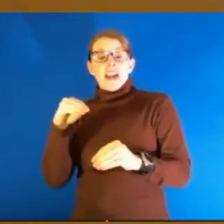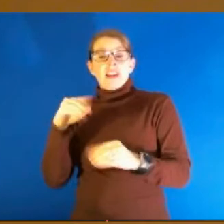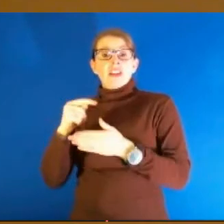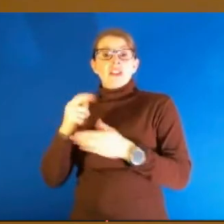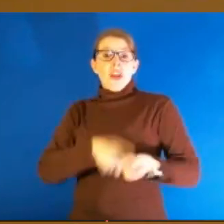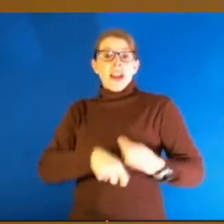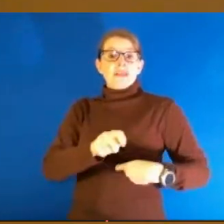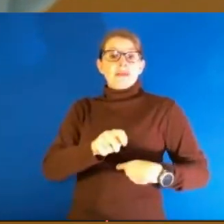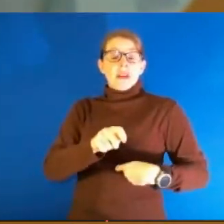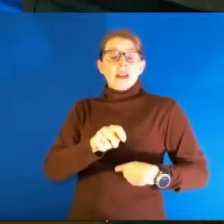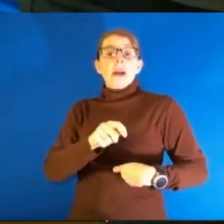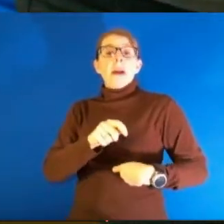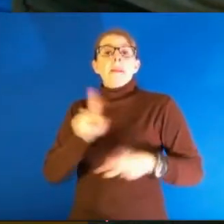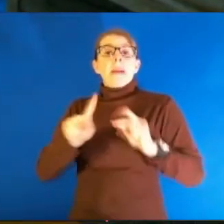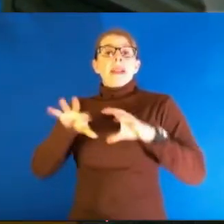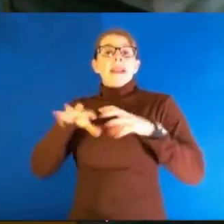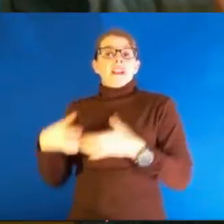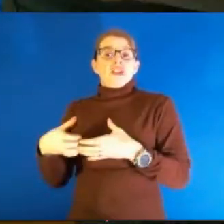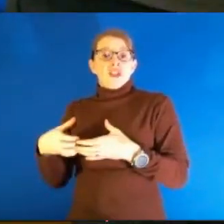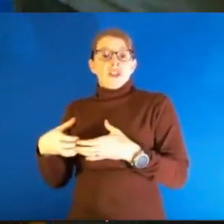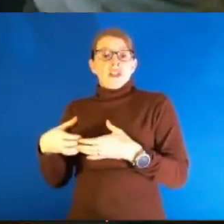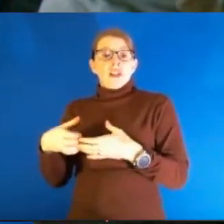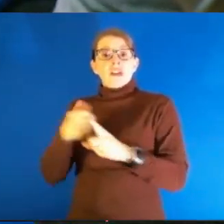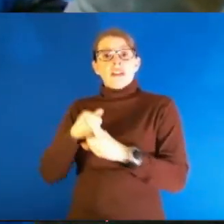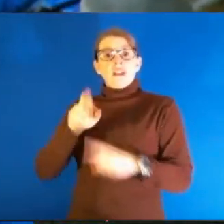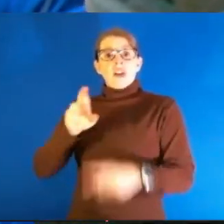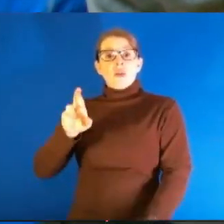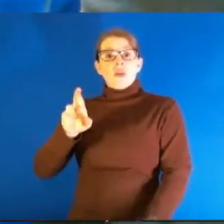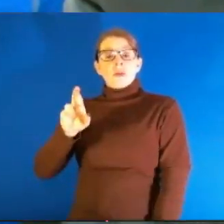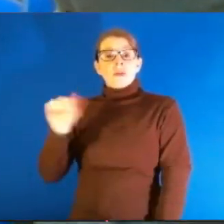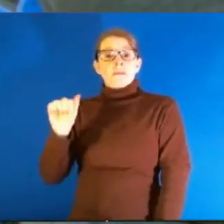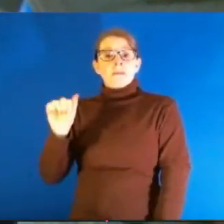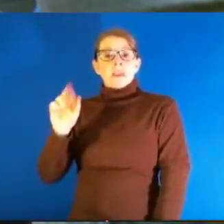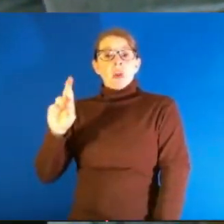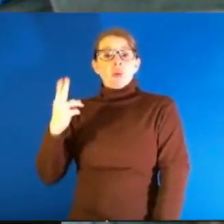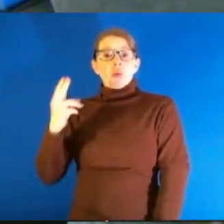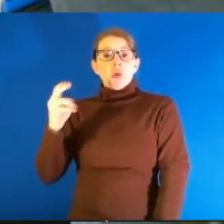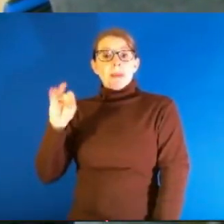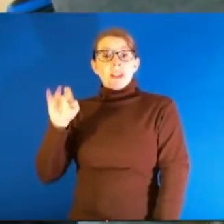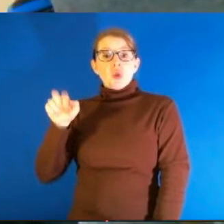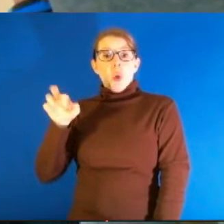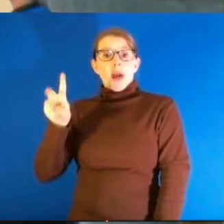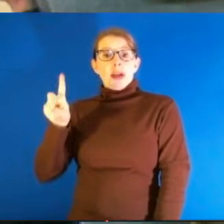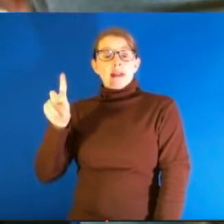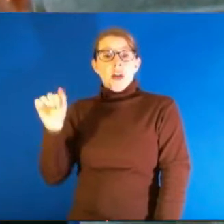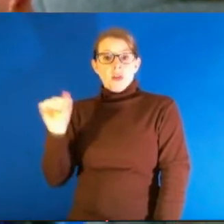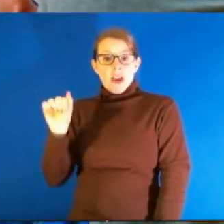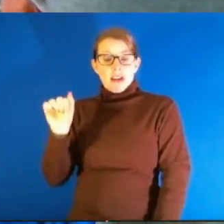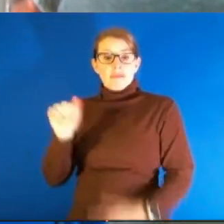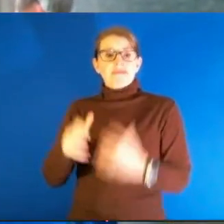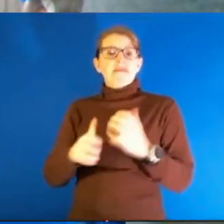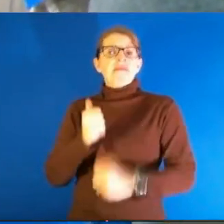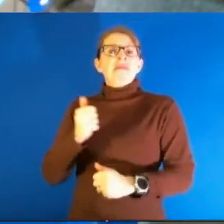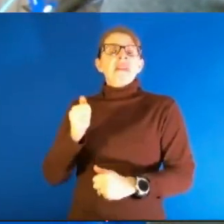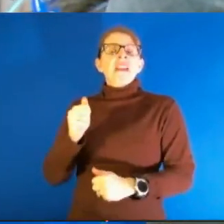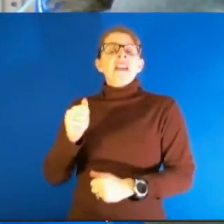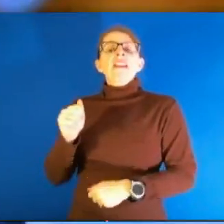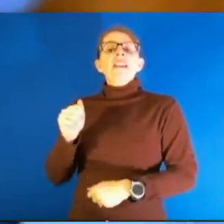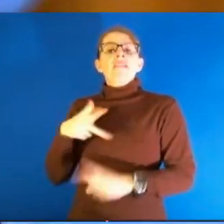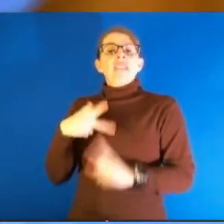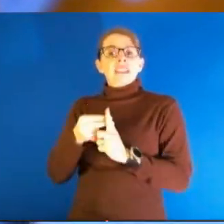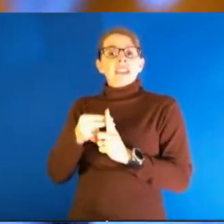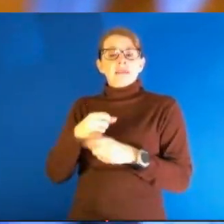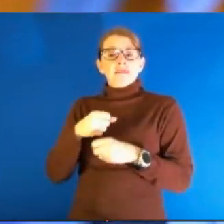vaccine clinic. She has rheumatoid arthritis. Normally, vaccines help your immune system produce antibodies, but this treatment